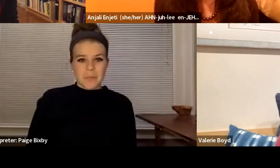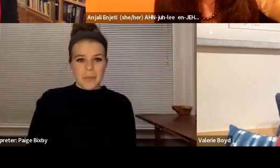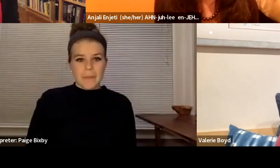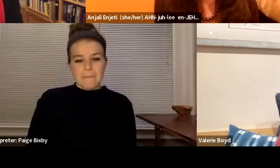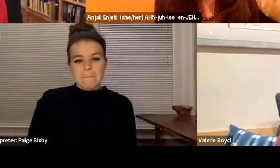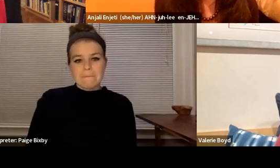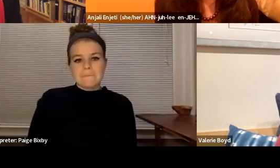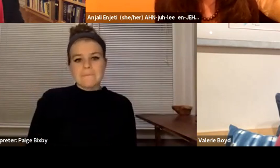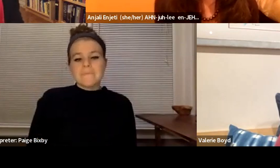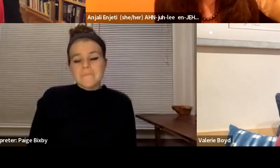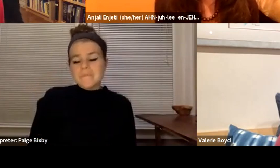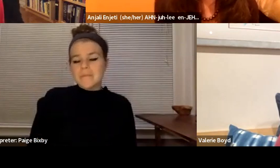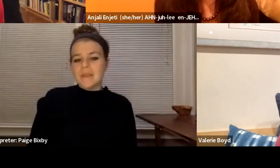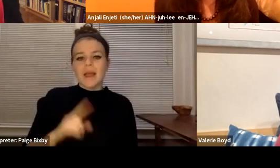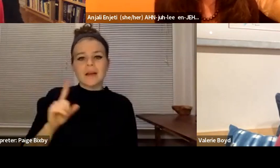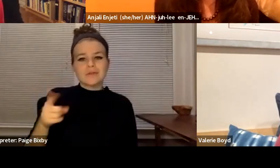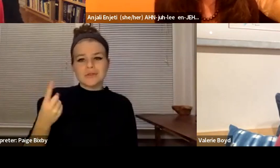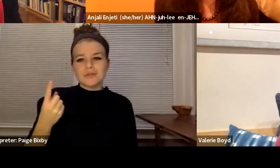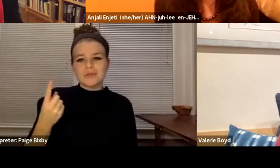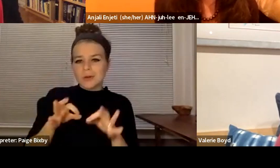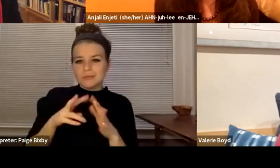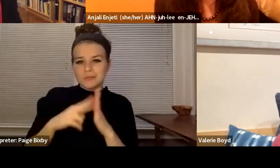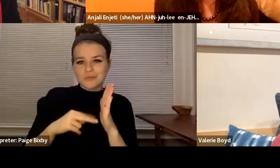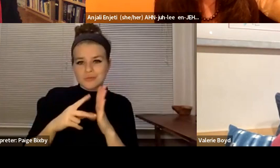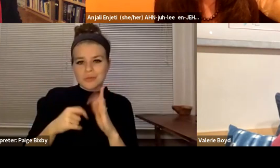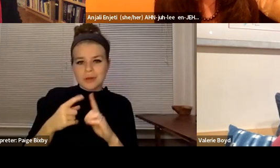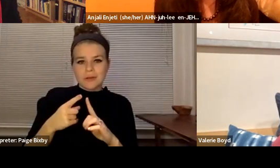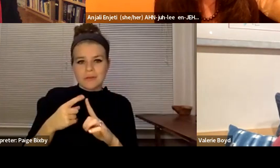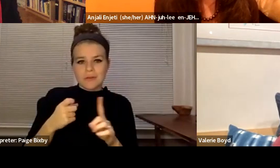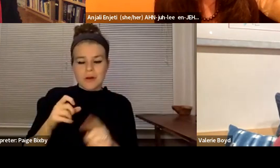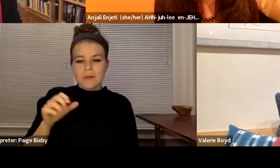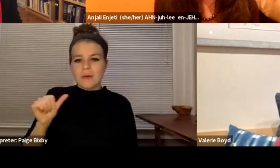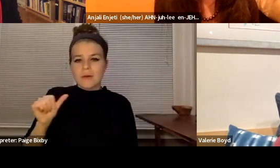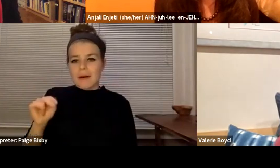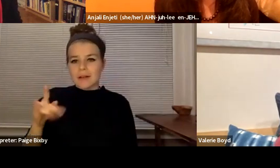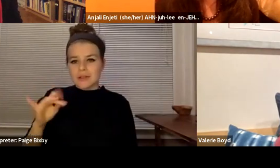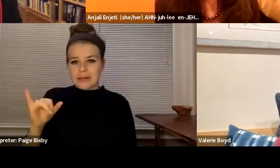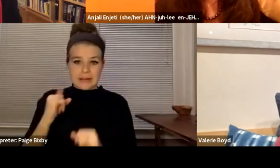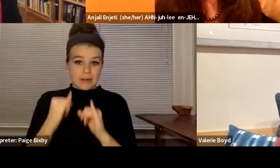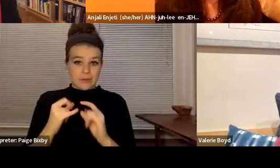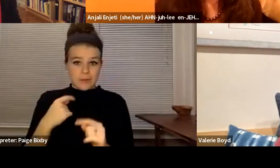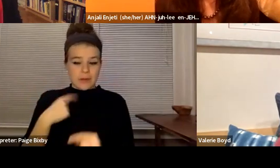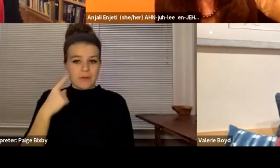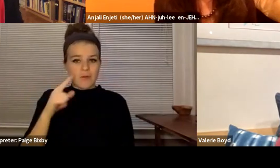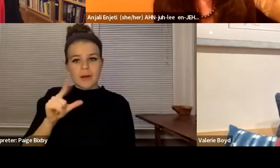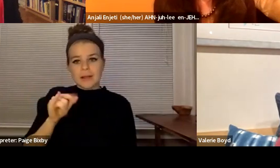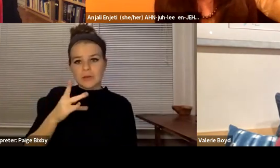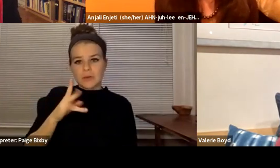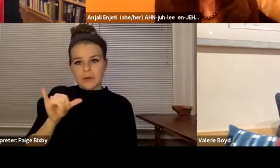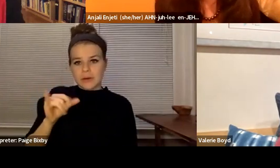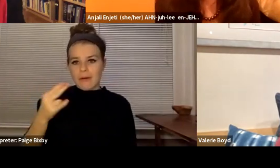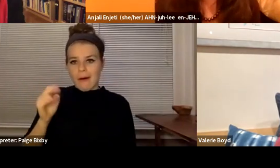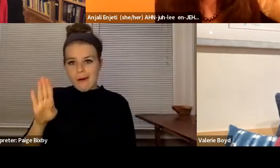what I thought would be helpful, I just wanted to read from when Anjali interviewed me for Literary Hub about my story